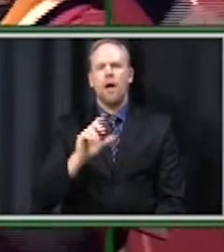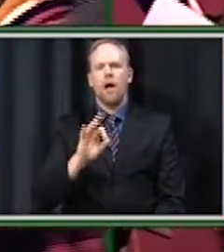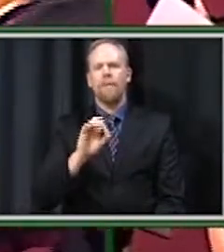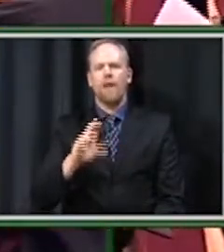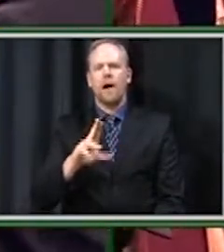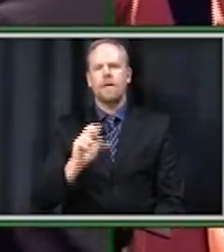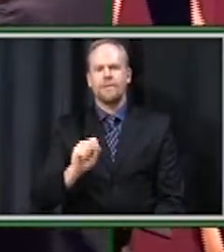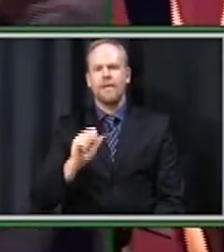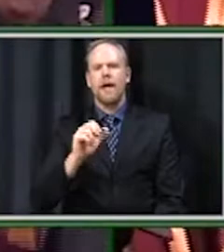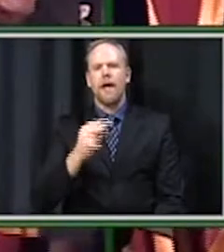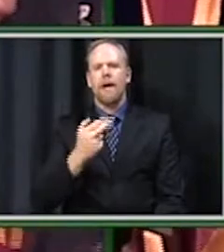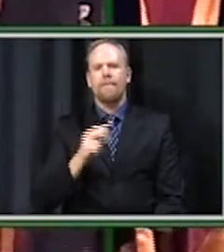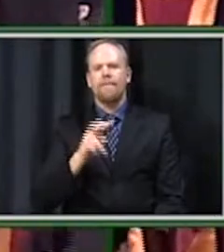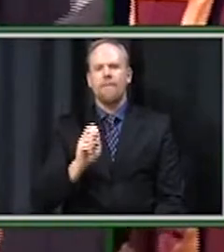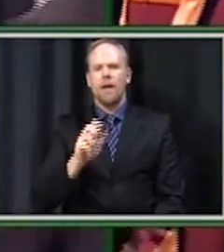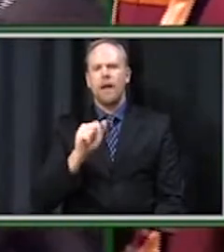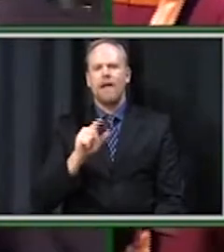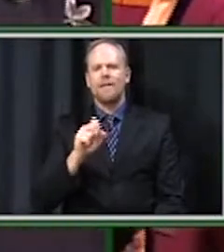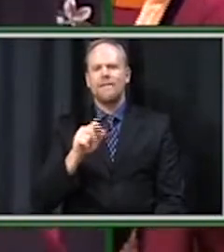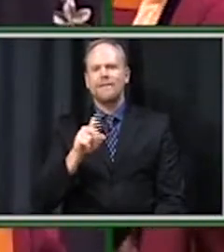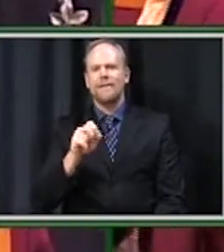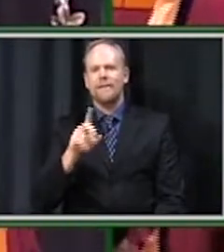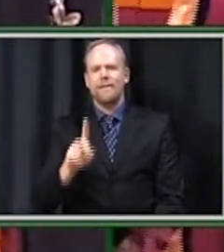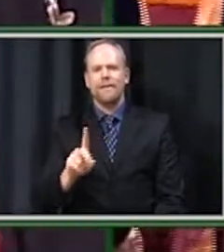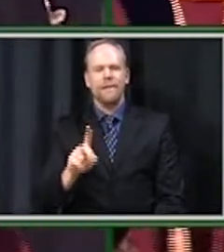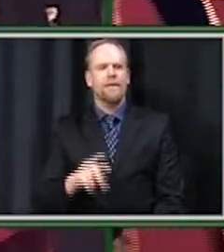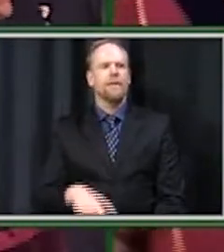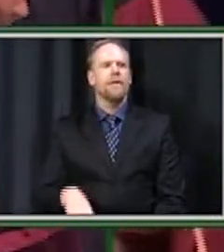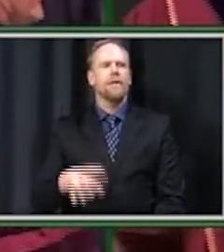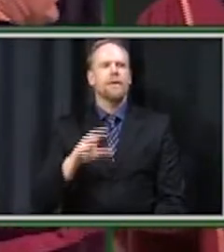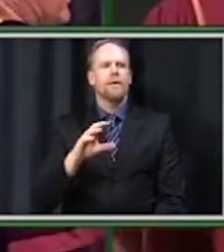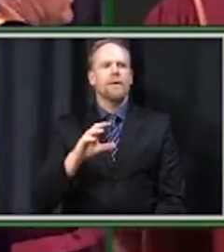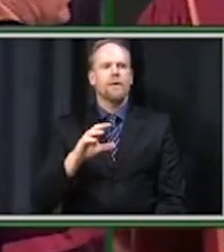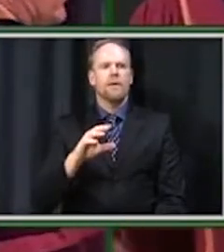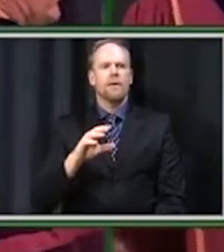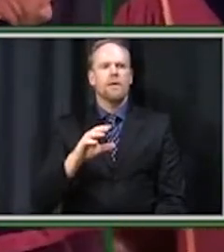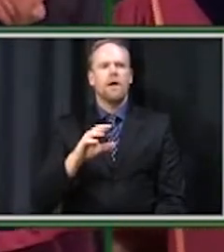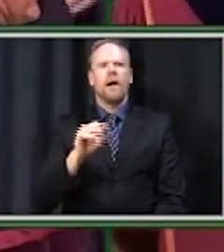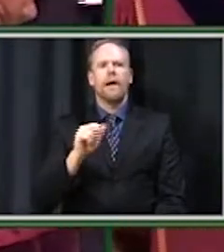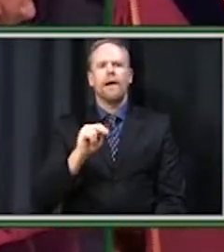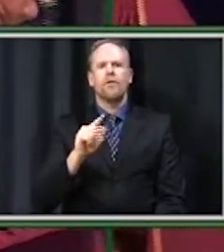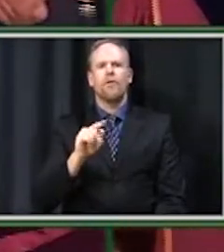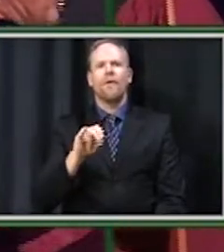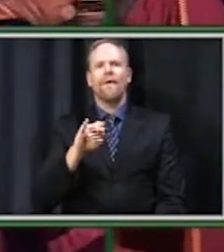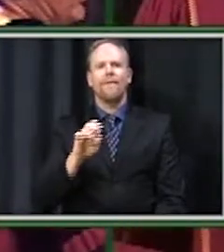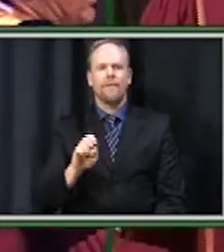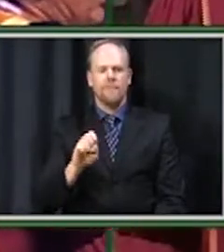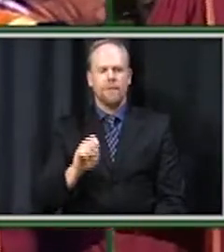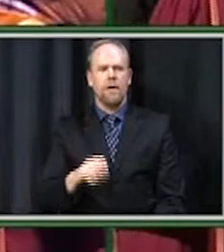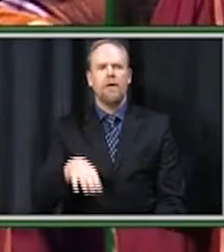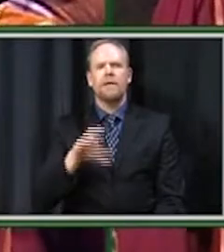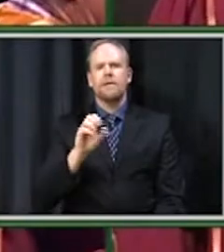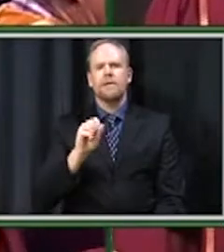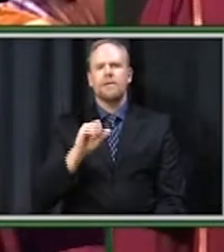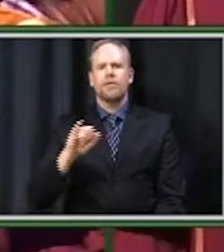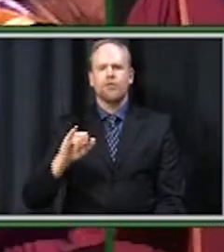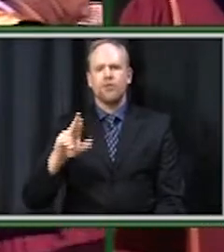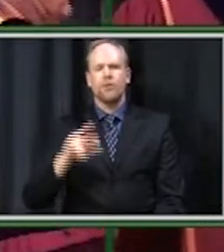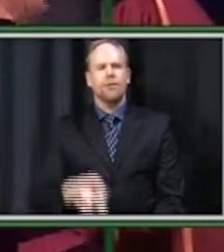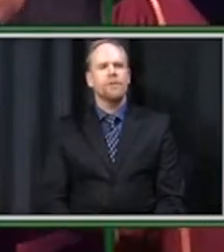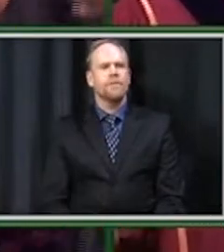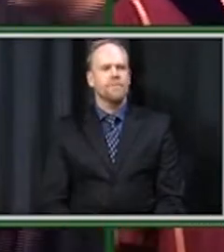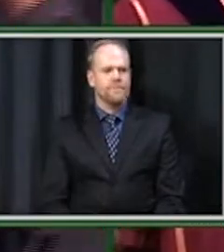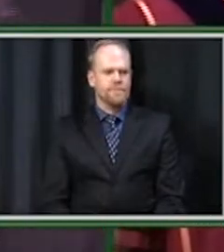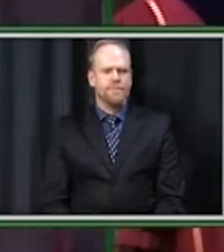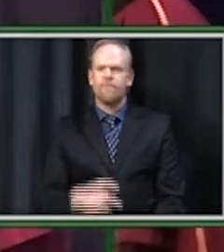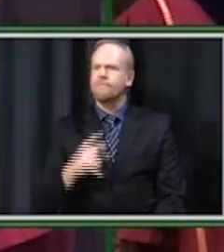Jermaine Antoine Brown Sr. Michael Aaron Charles Mann.